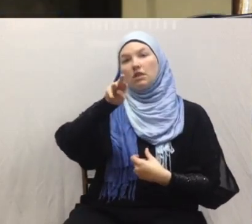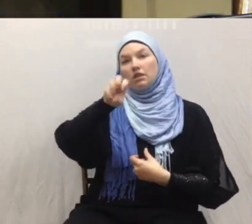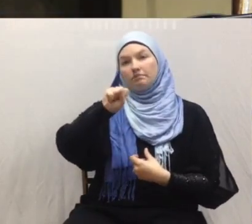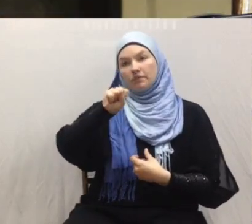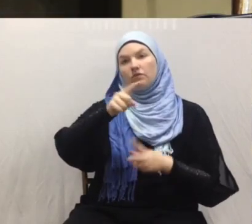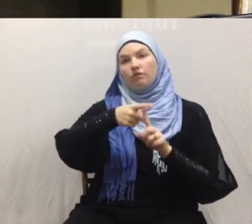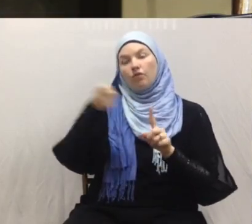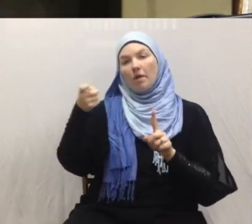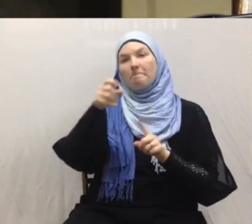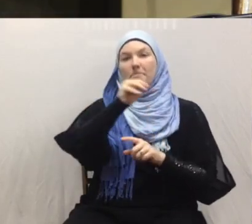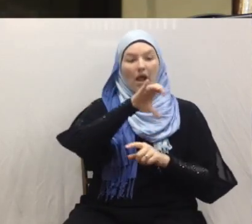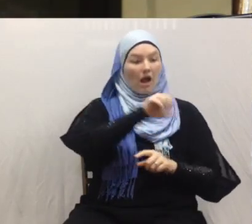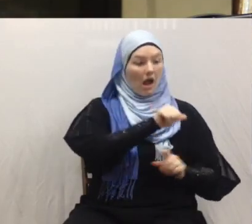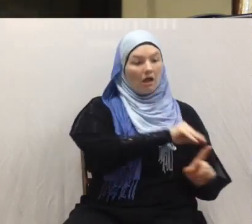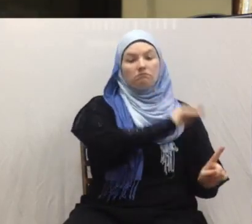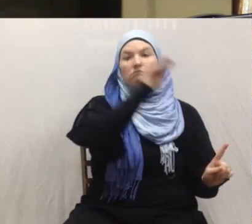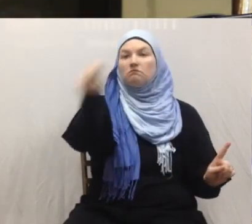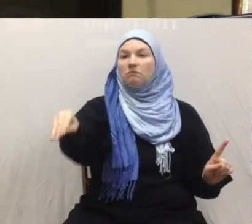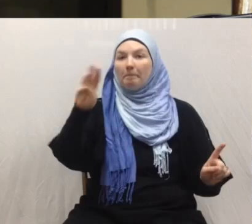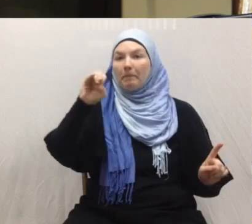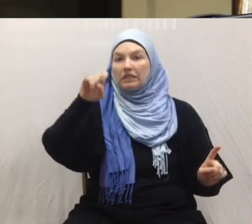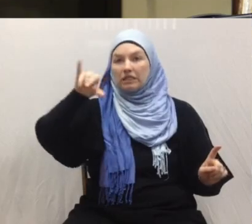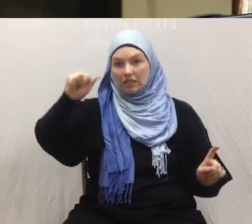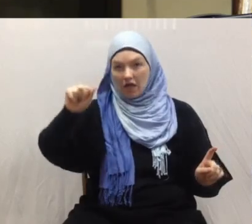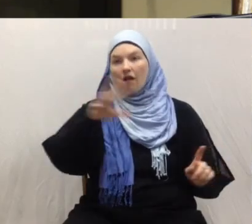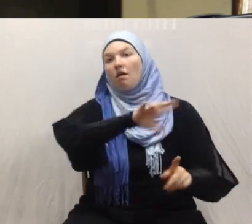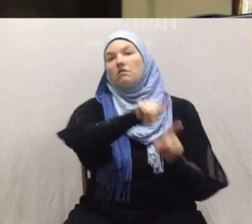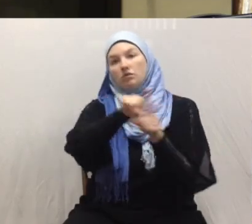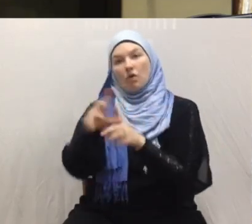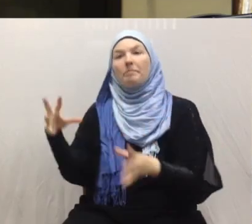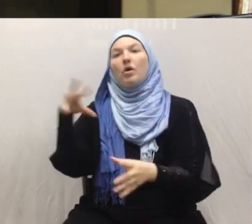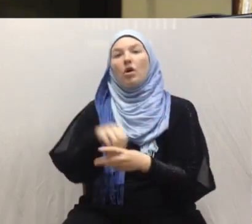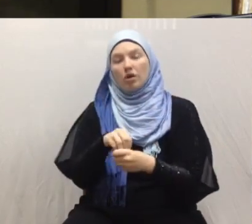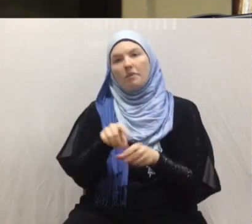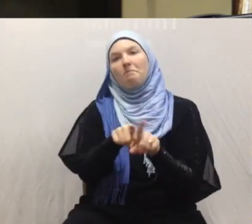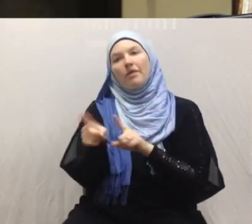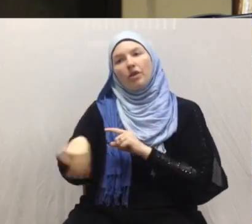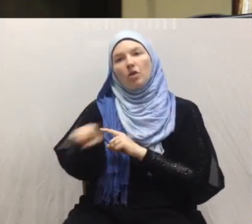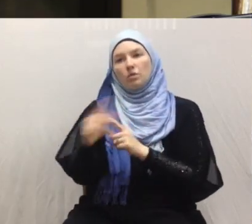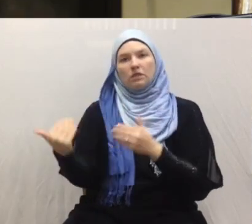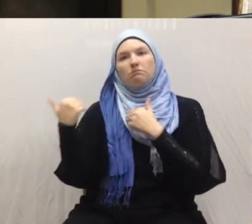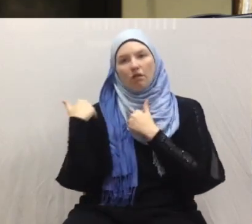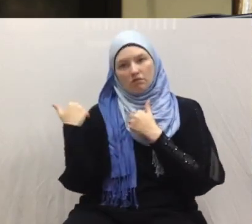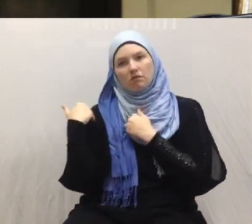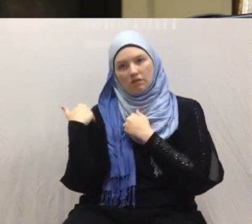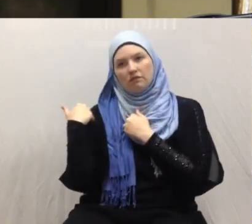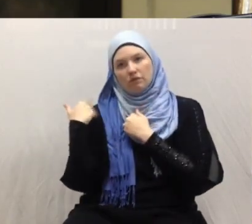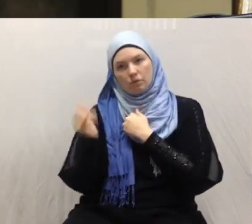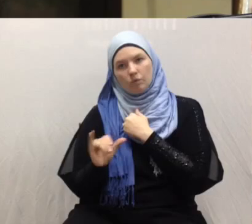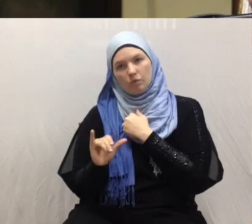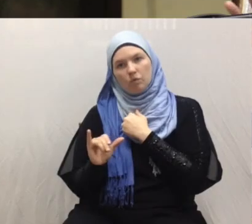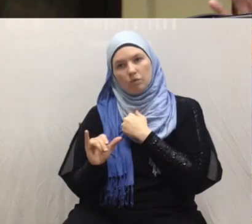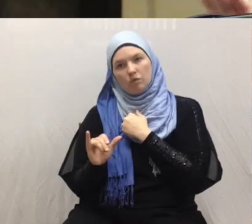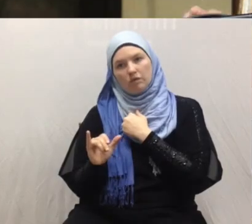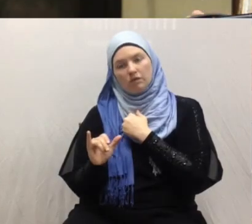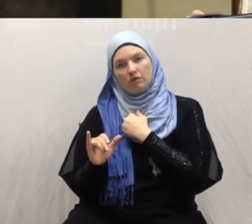came from Mecca, that they are also part, but they take responsibility. They collaboratively pay